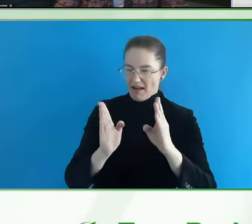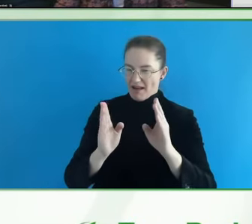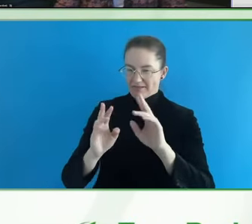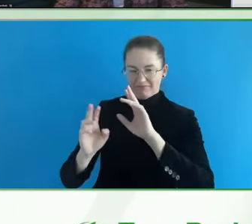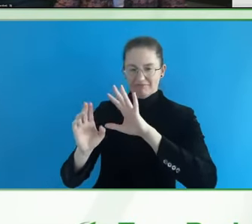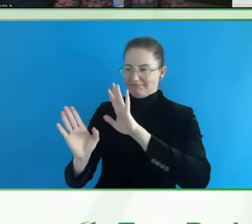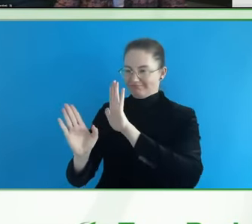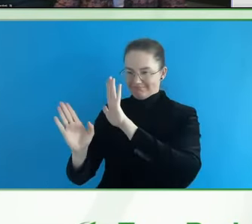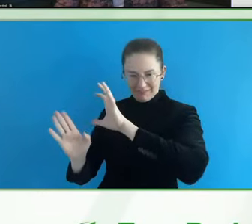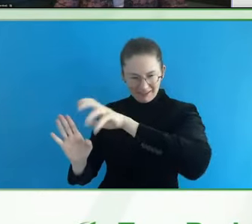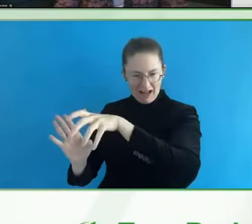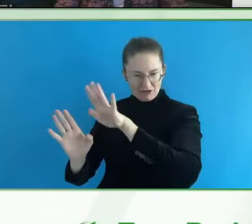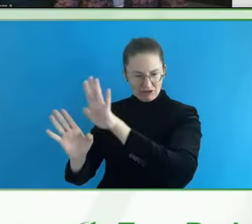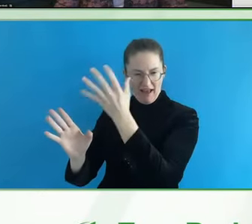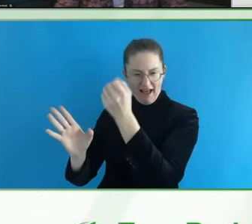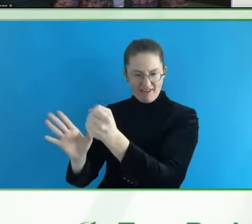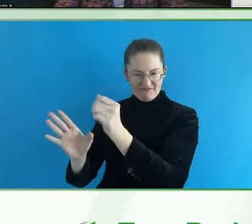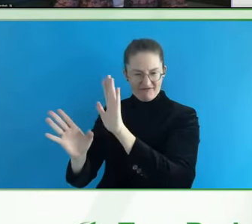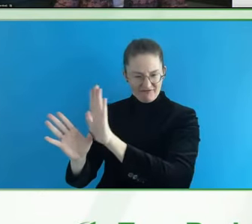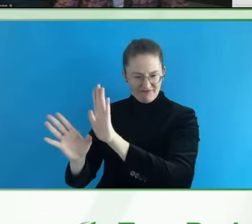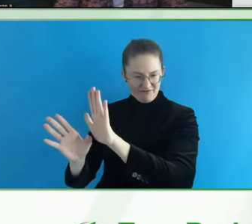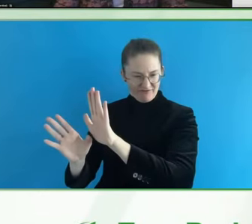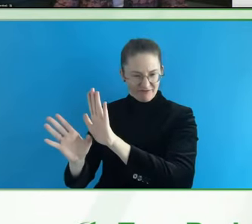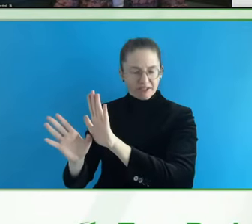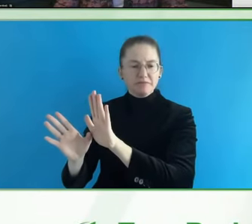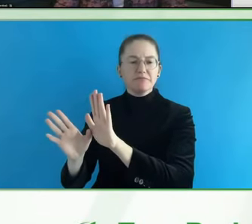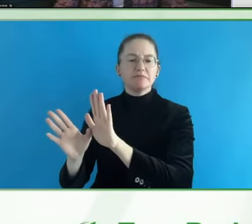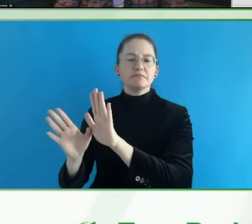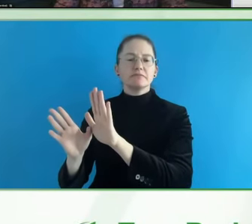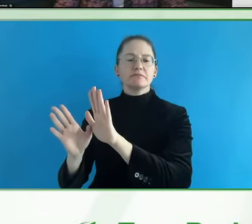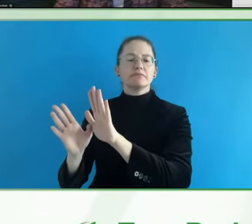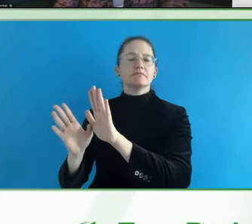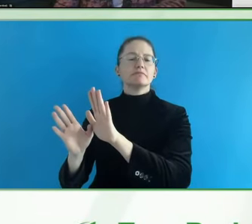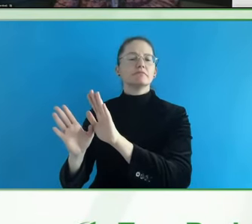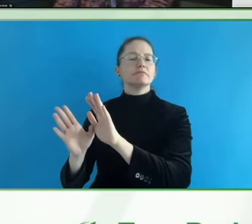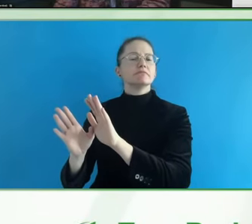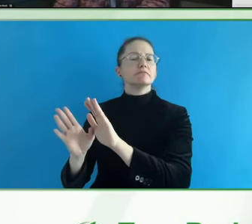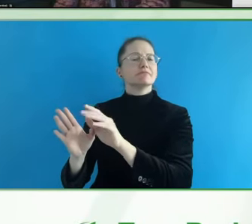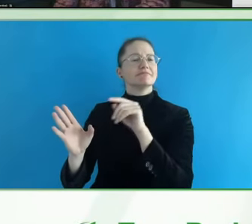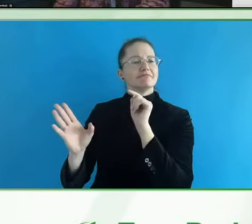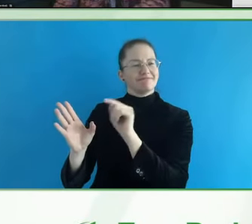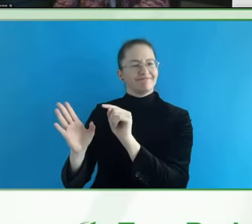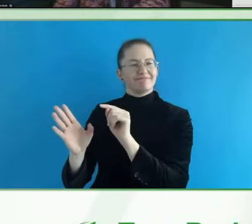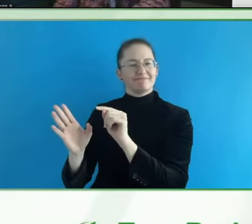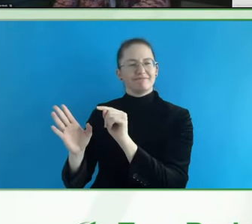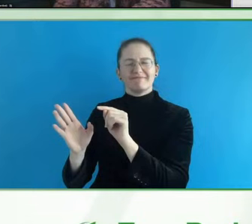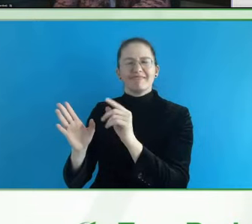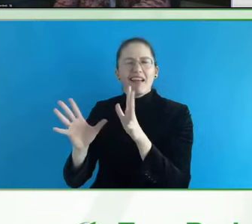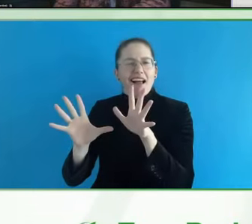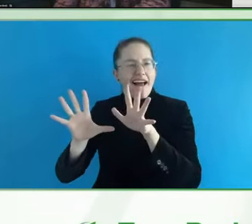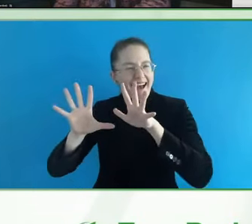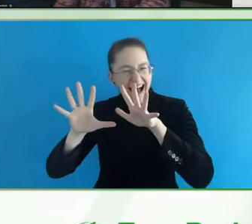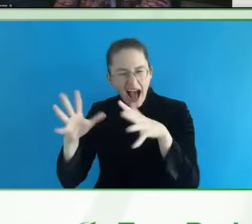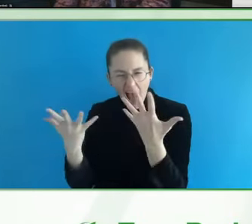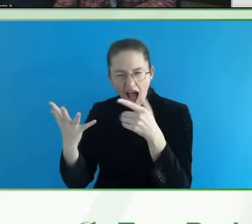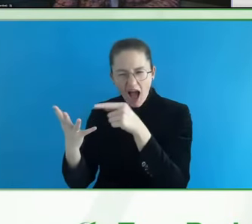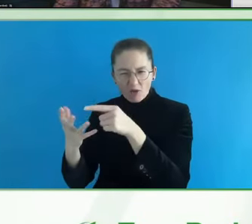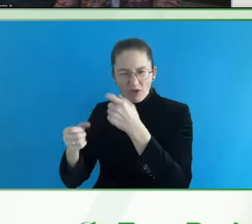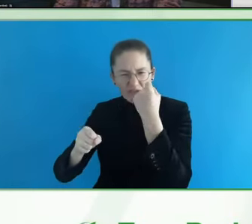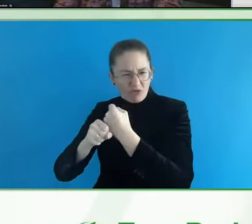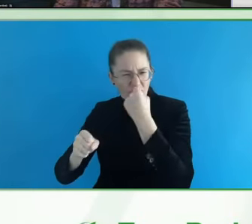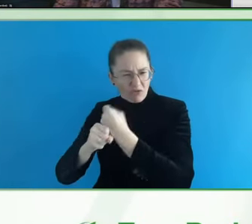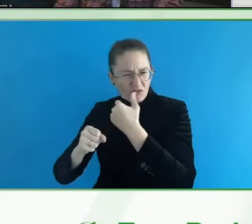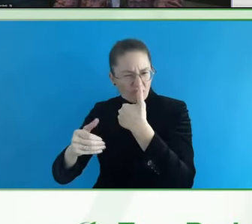my question is, how was that achieved? And also, what positive incentives were